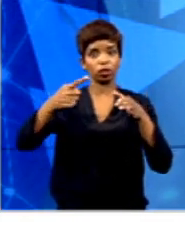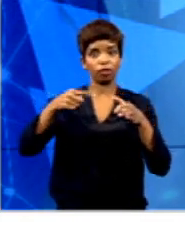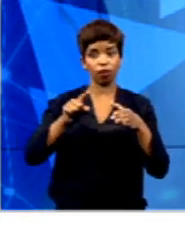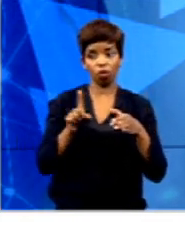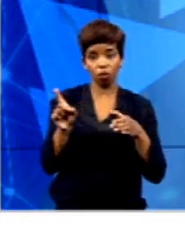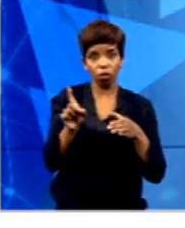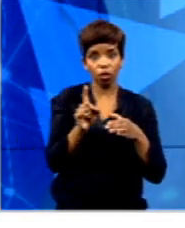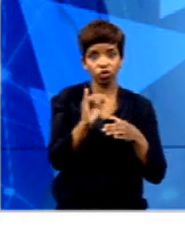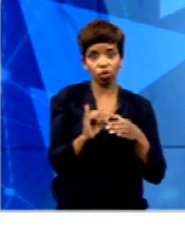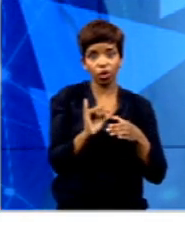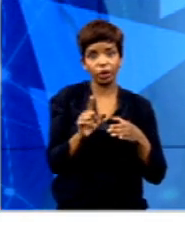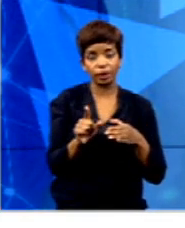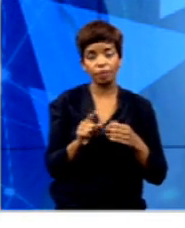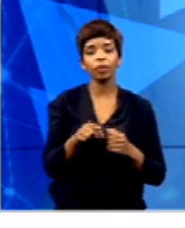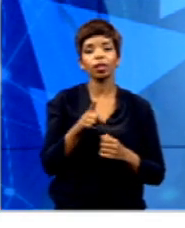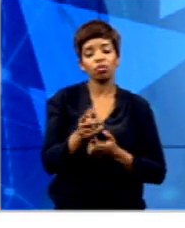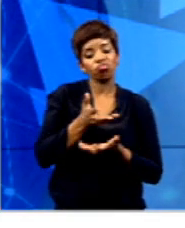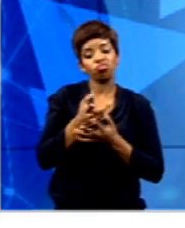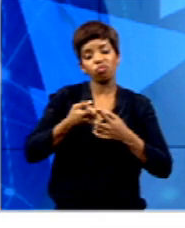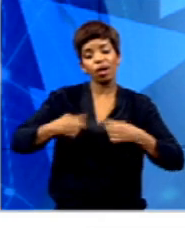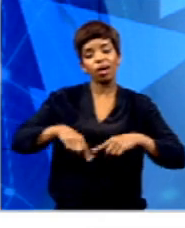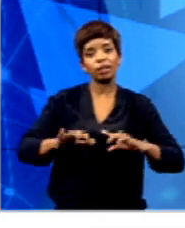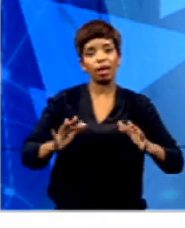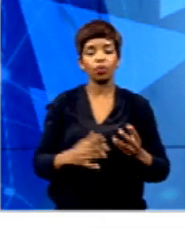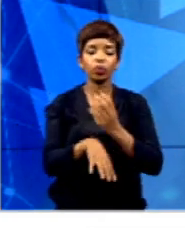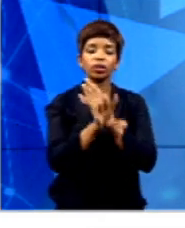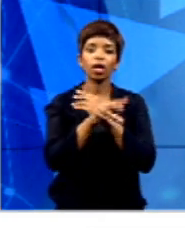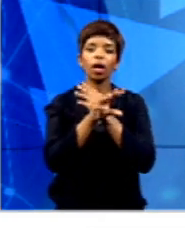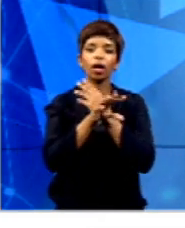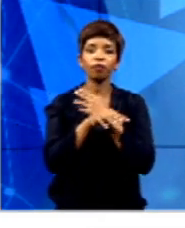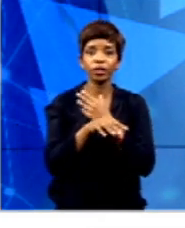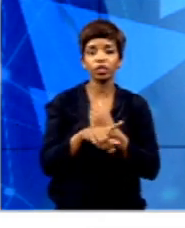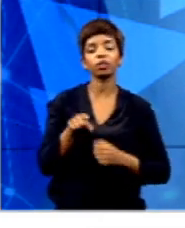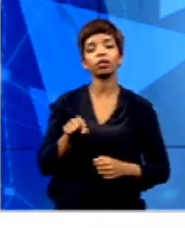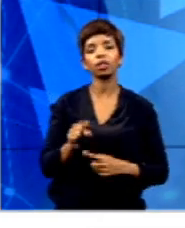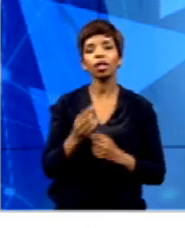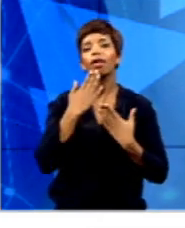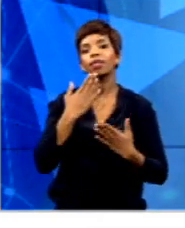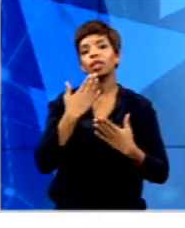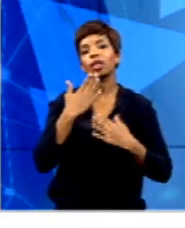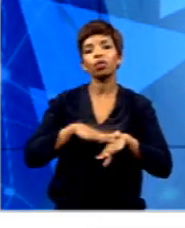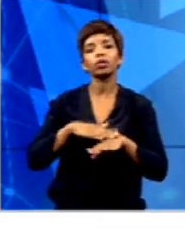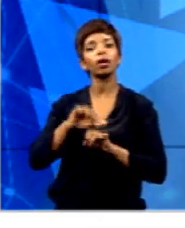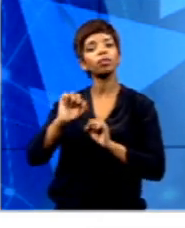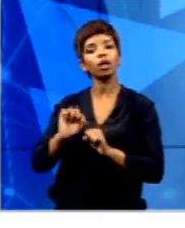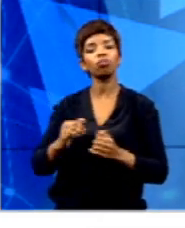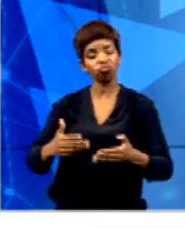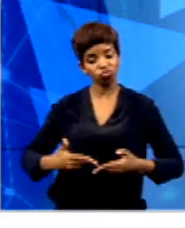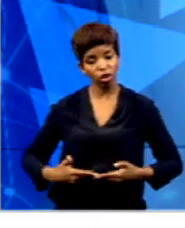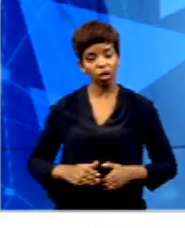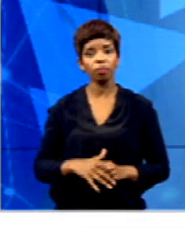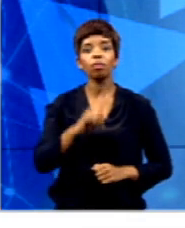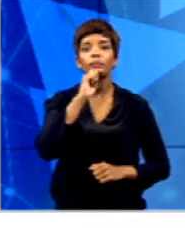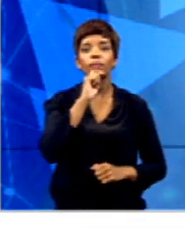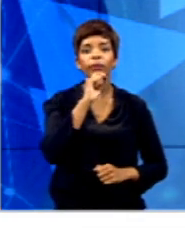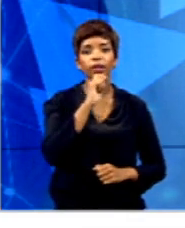Skype or on the line to tell us more about this particular situation. Edite, thank you so much for your time. Welcome to Morning Live. Good